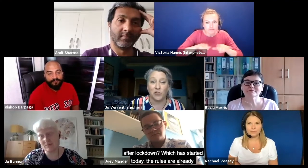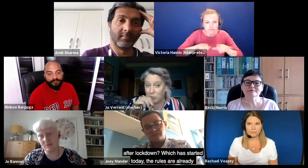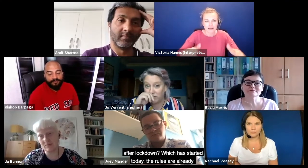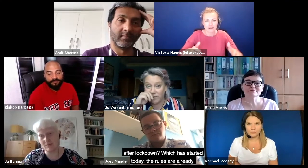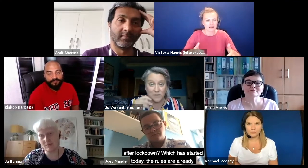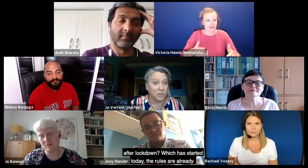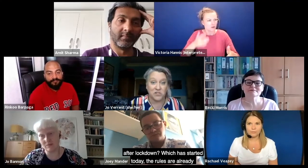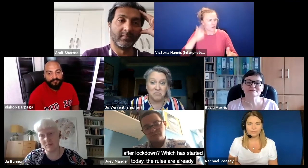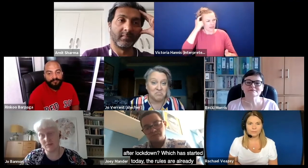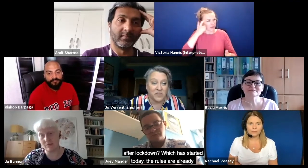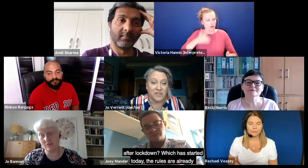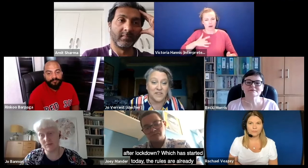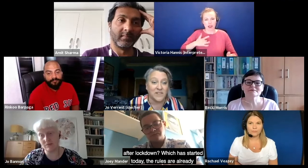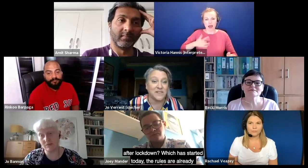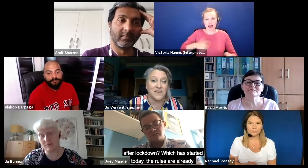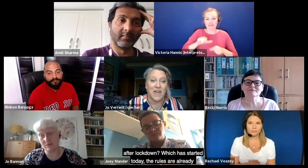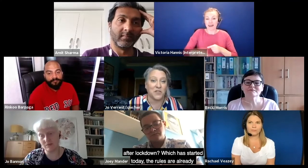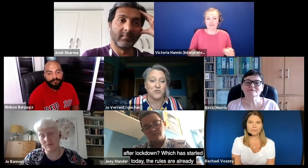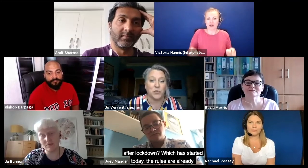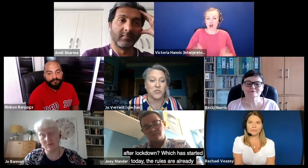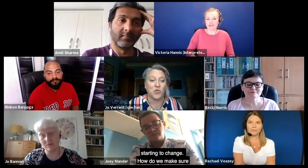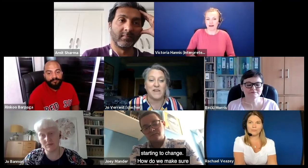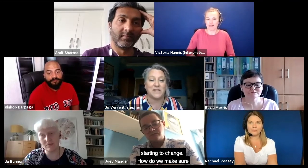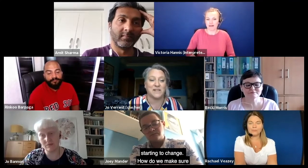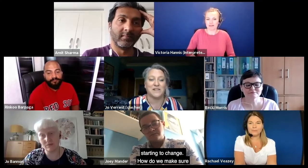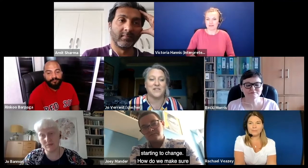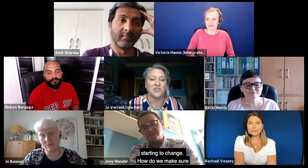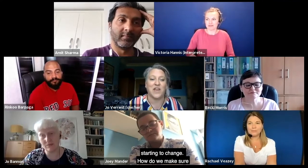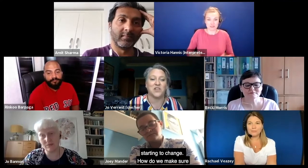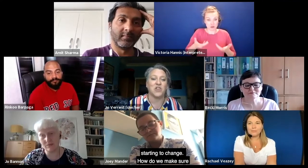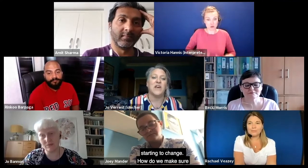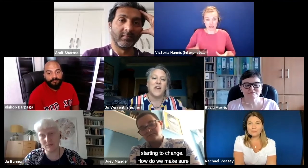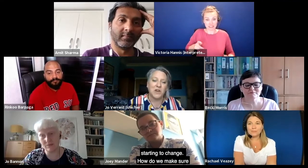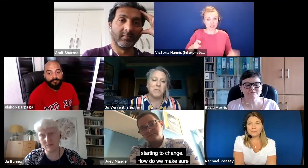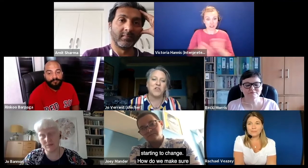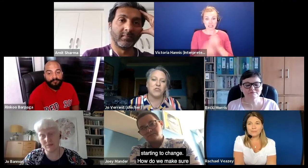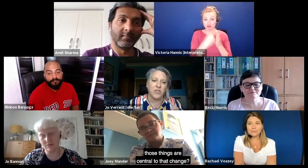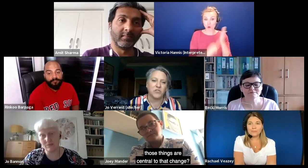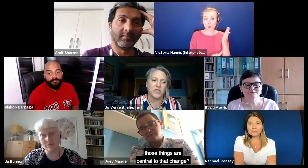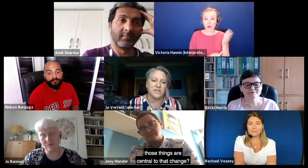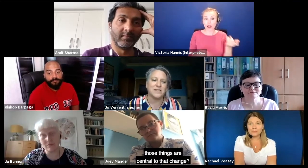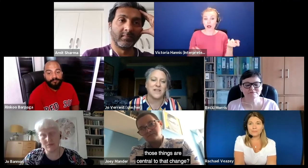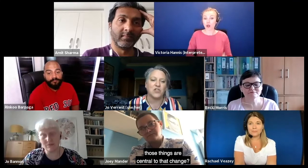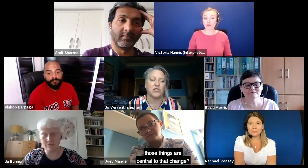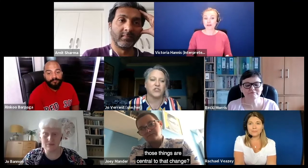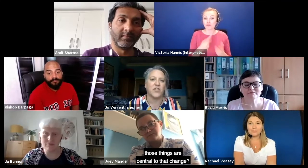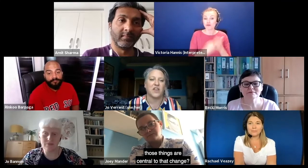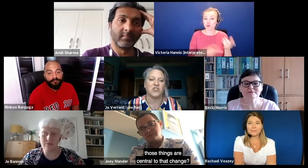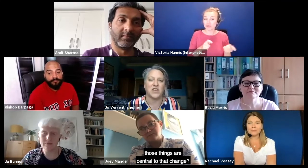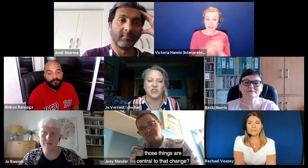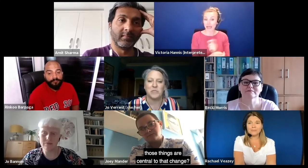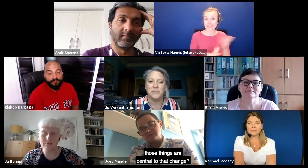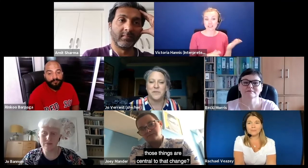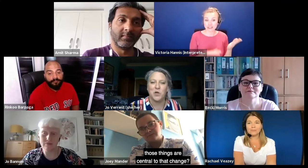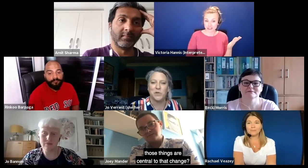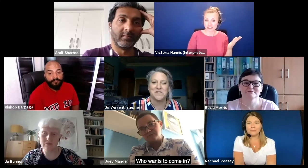after lockdown, which has started today, the rules have already started to change. How do we make sure those things are central to that